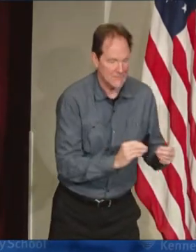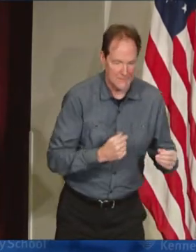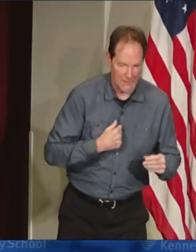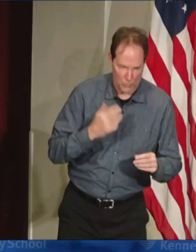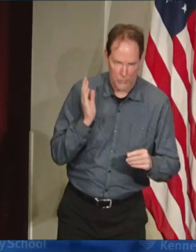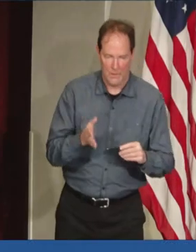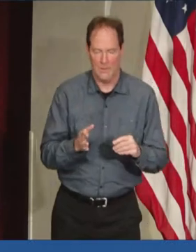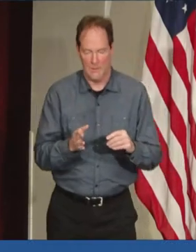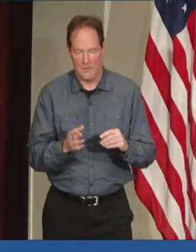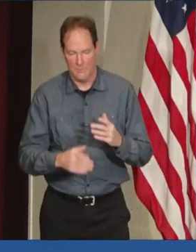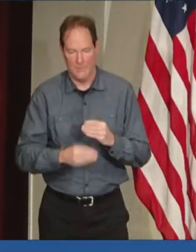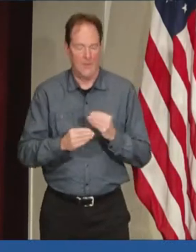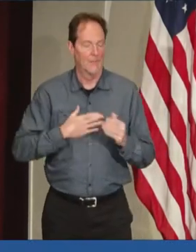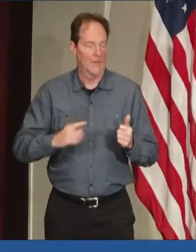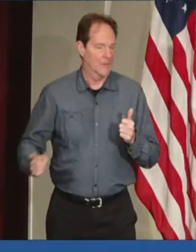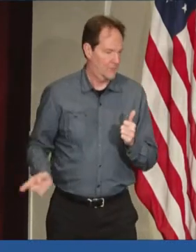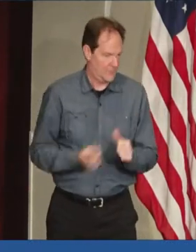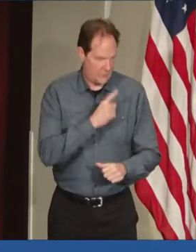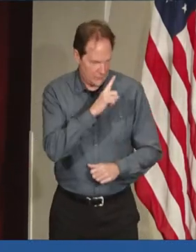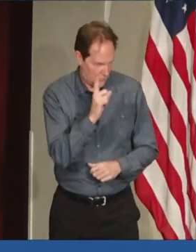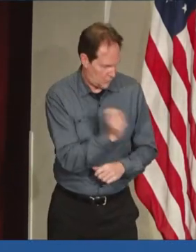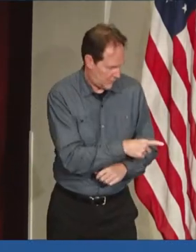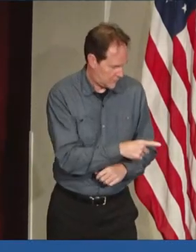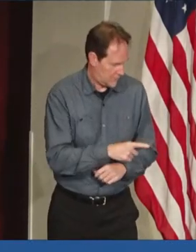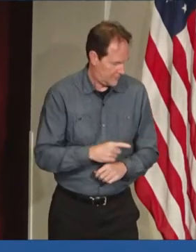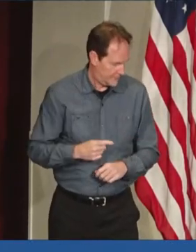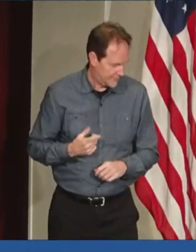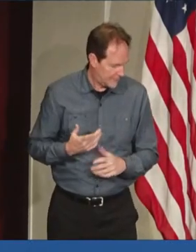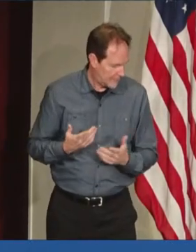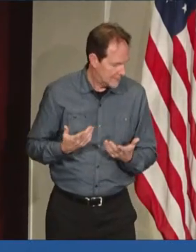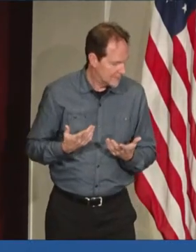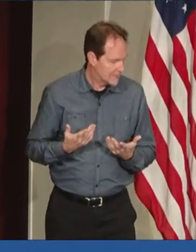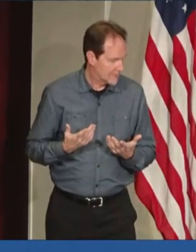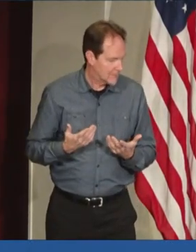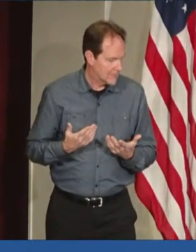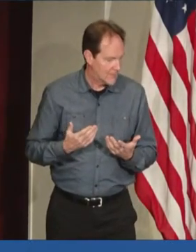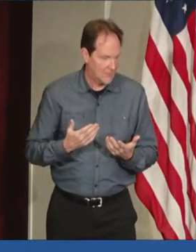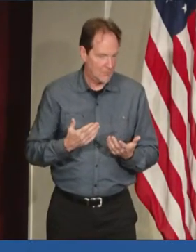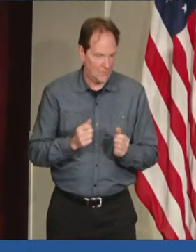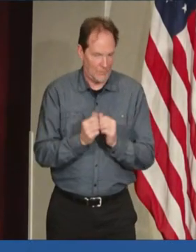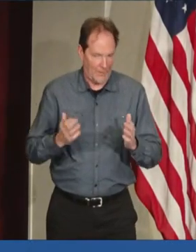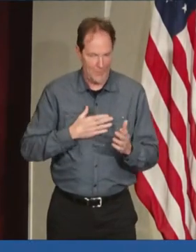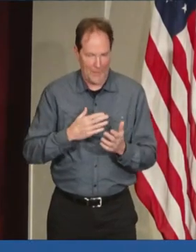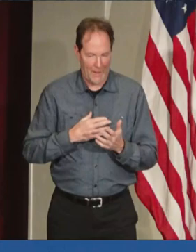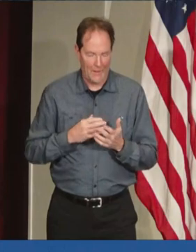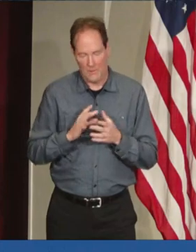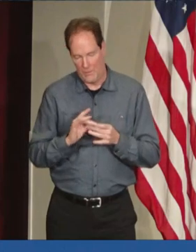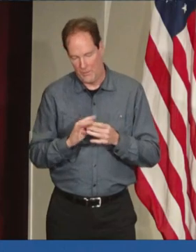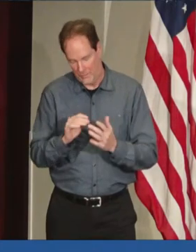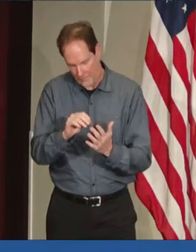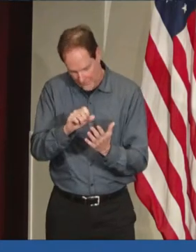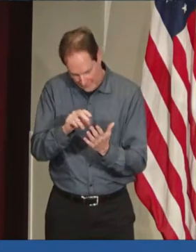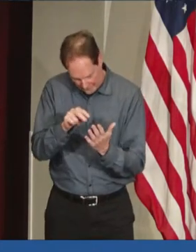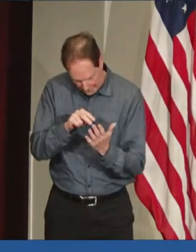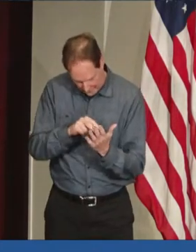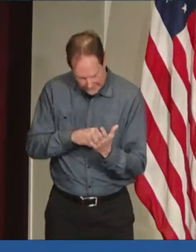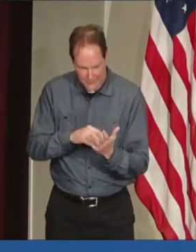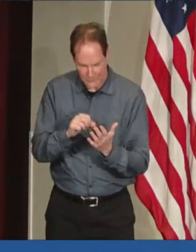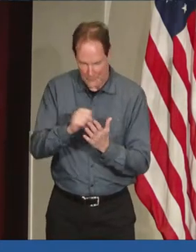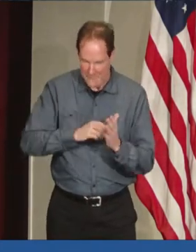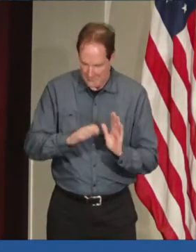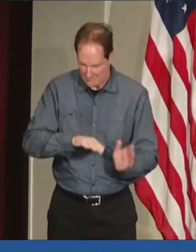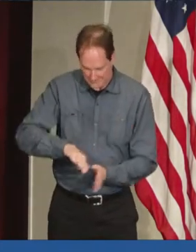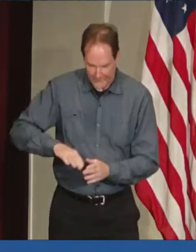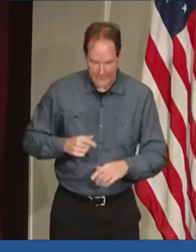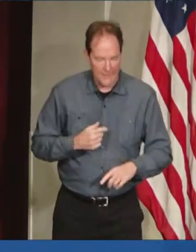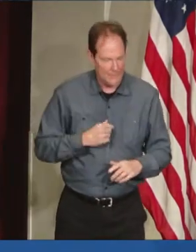go to my first question without any of my pre-scripted preface. And can I build on that comment